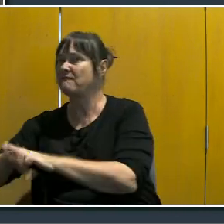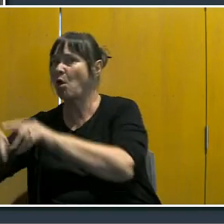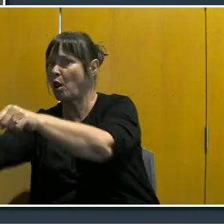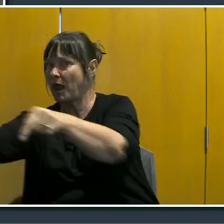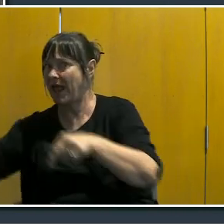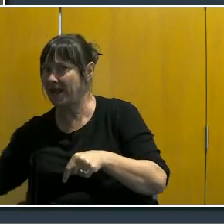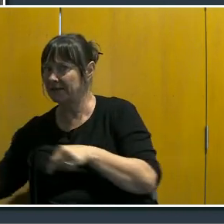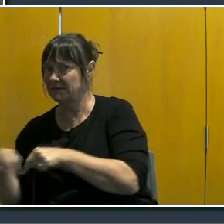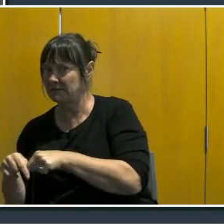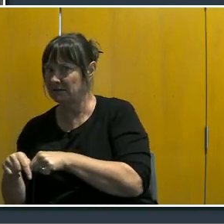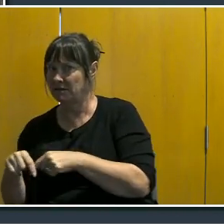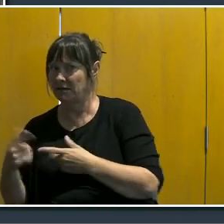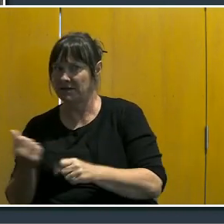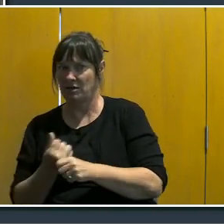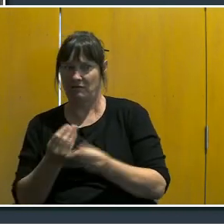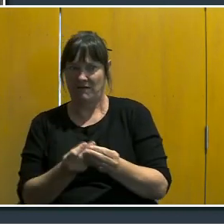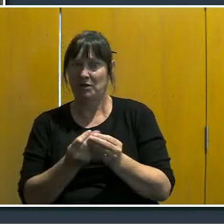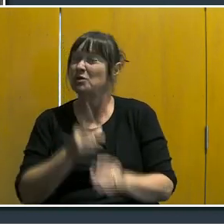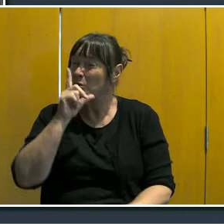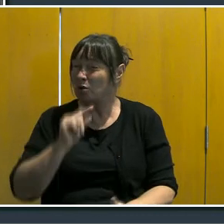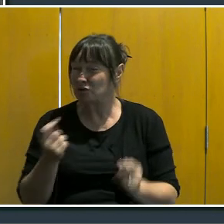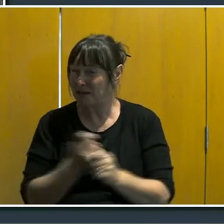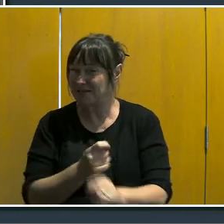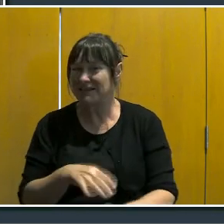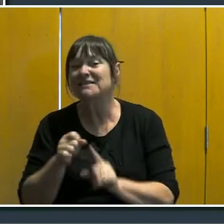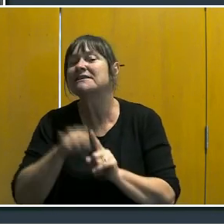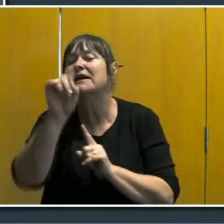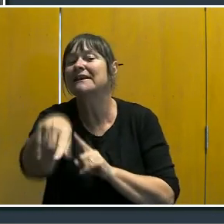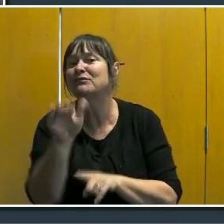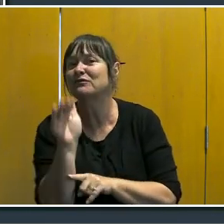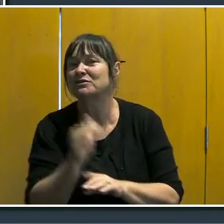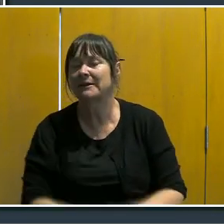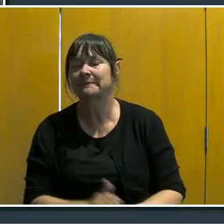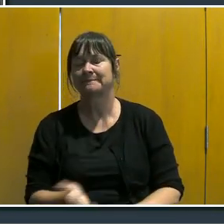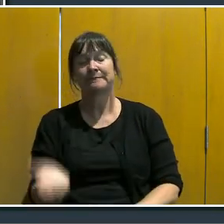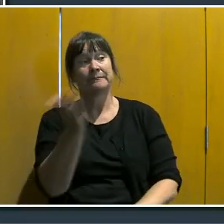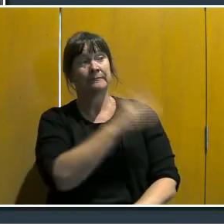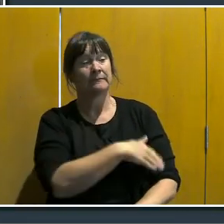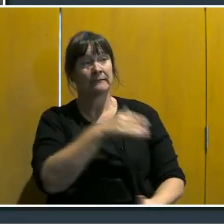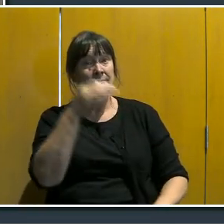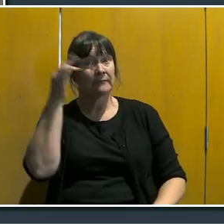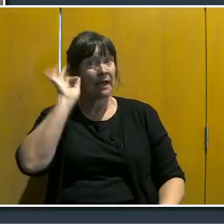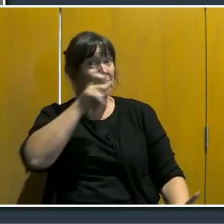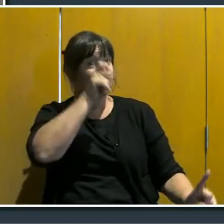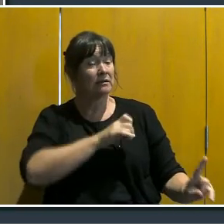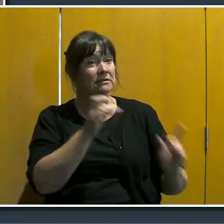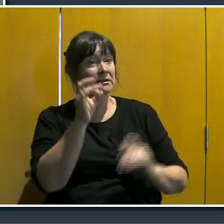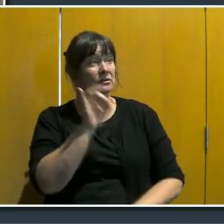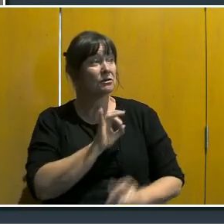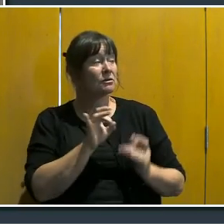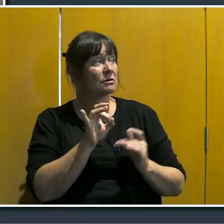okay. Just to throw that out there. Interesting. Councillor Crystal. Hi, Paul